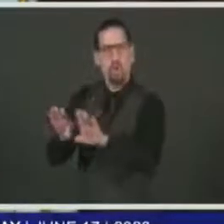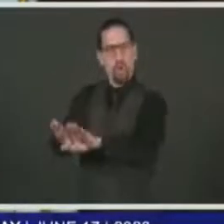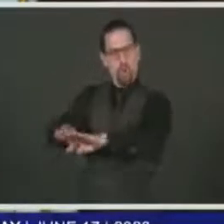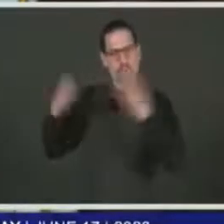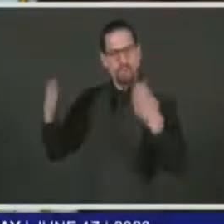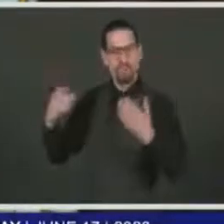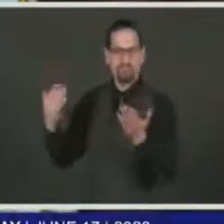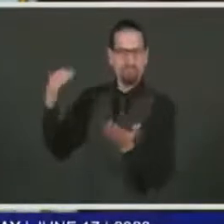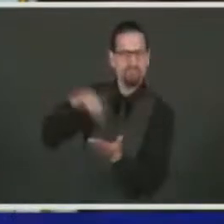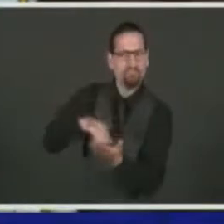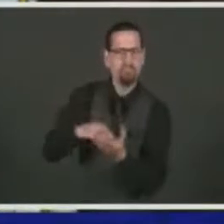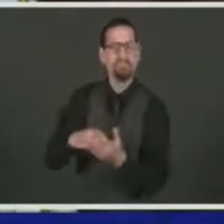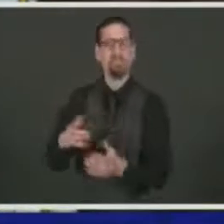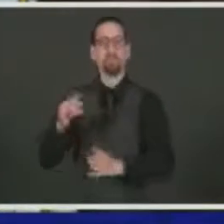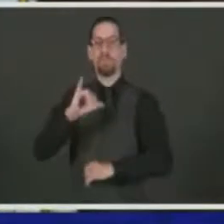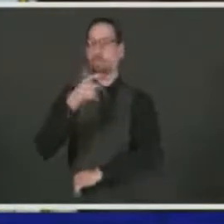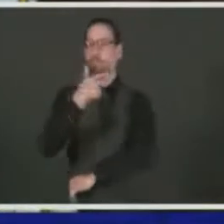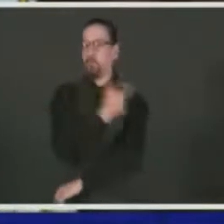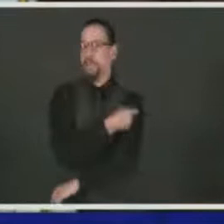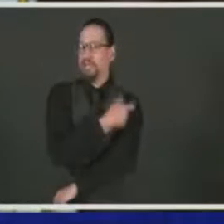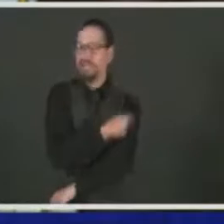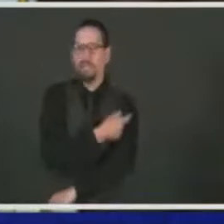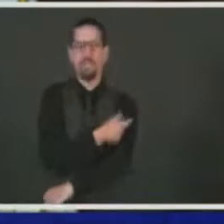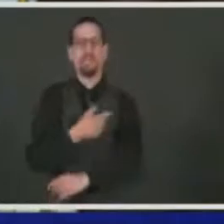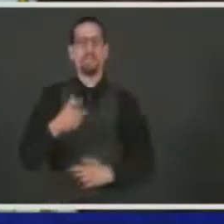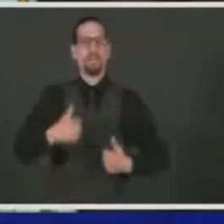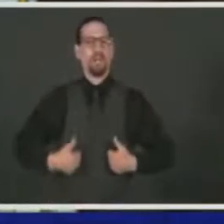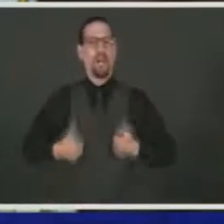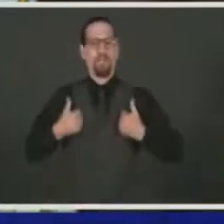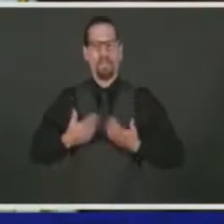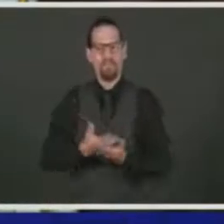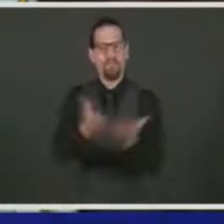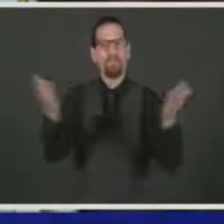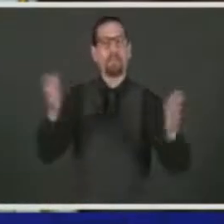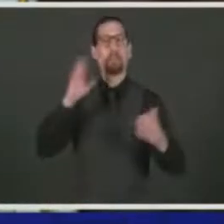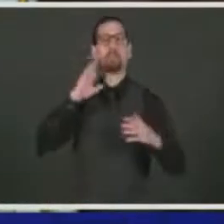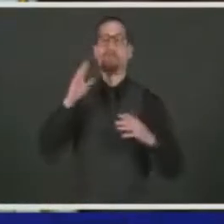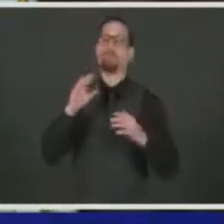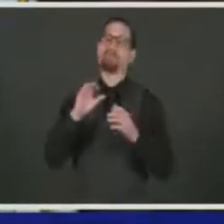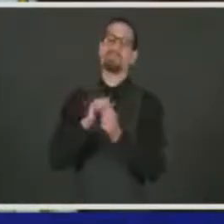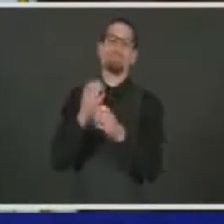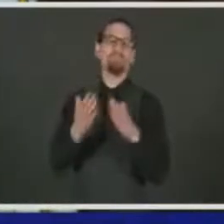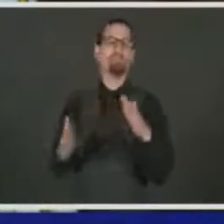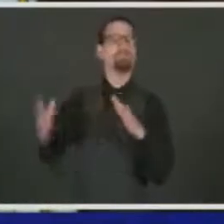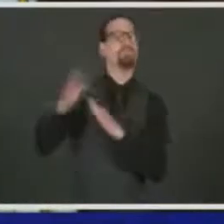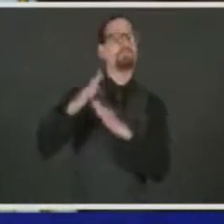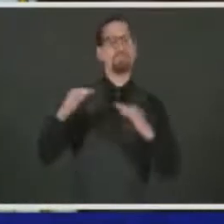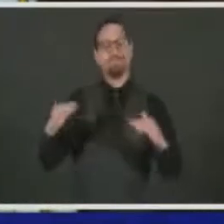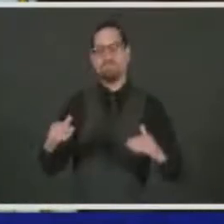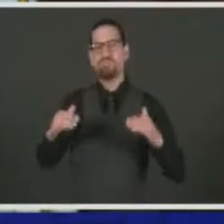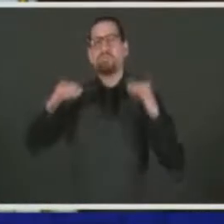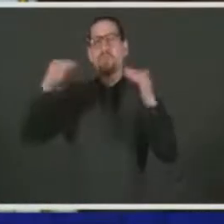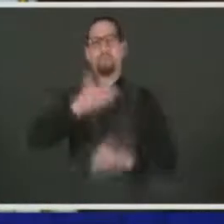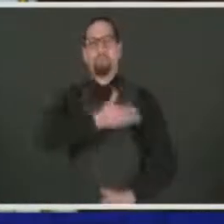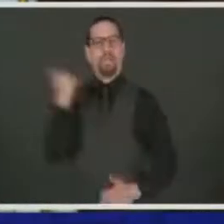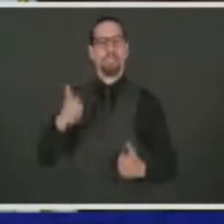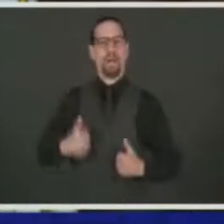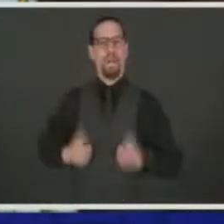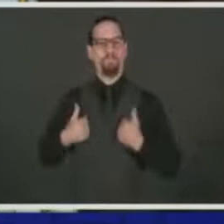not going to be living the same way we are now. We're going to have a vaccine. It'll be a different situation, a different